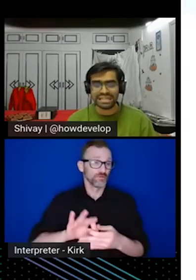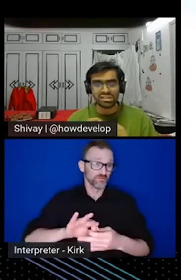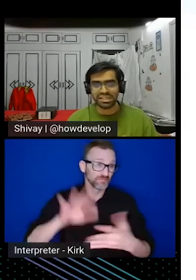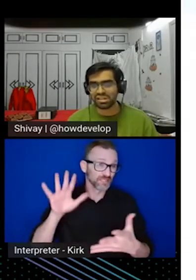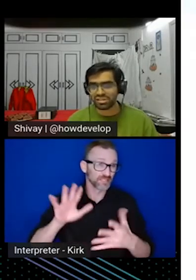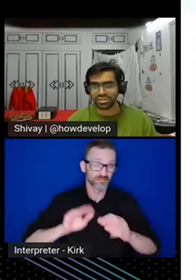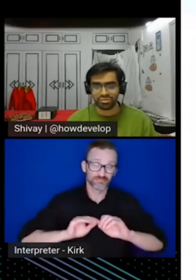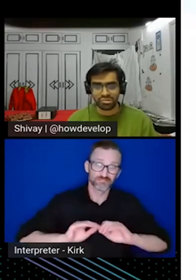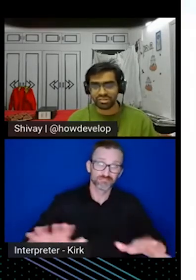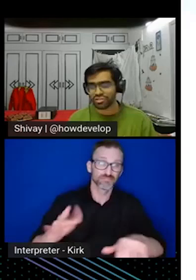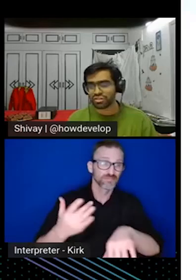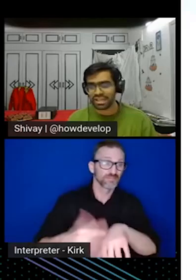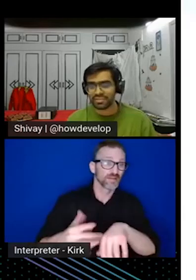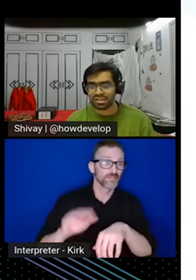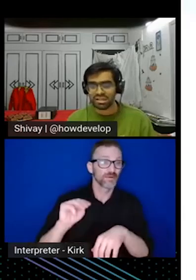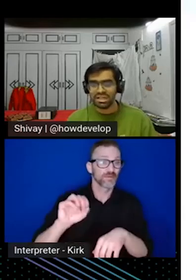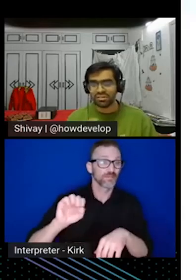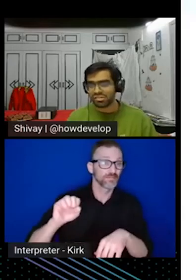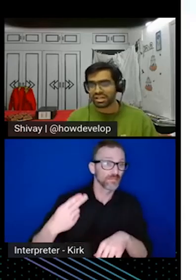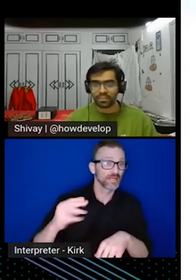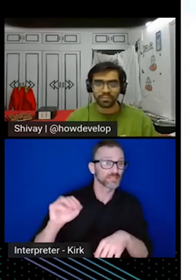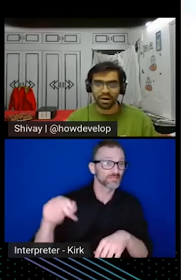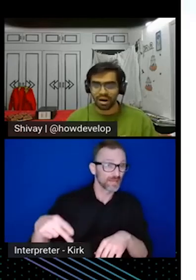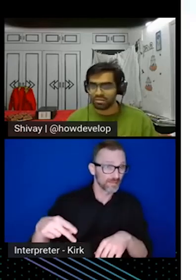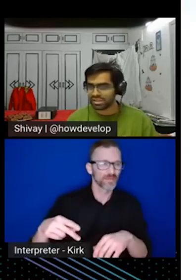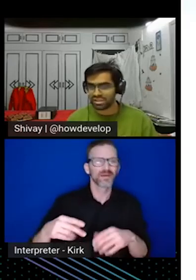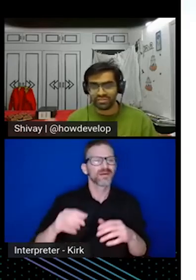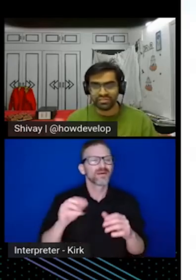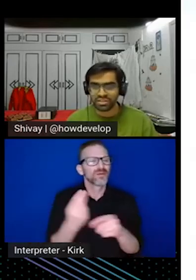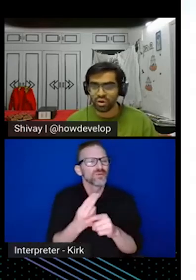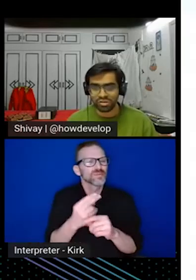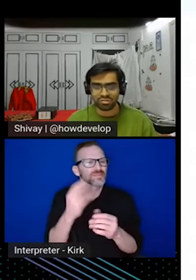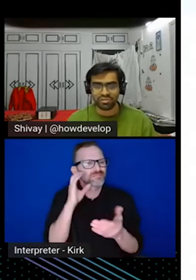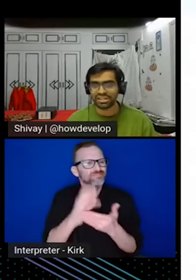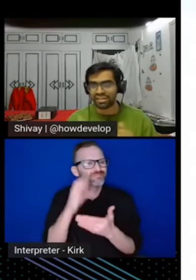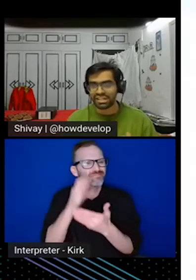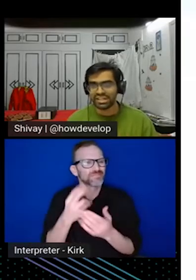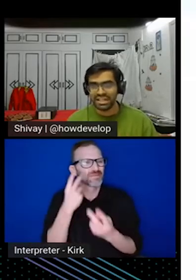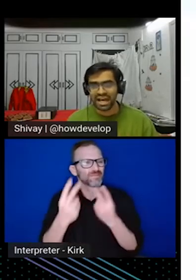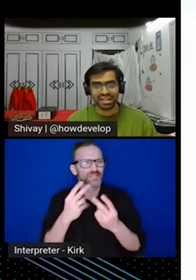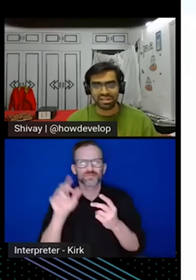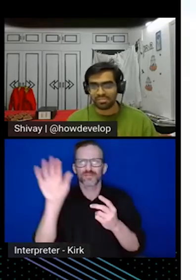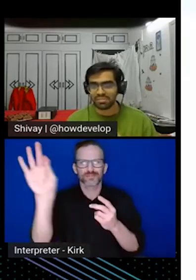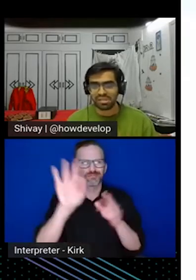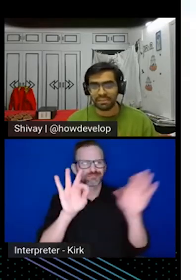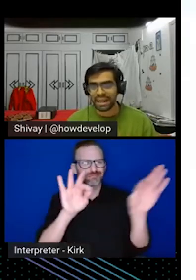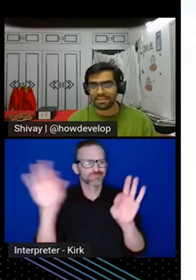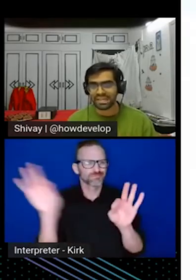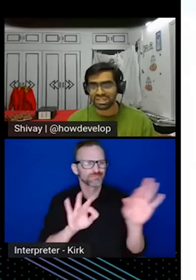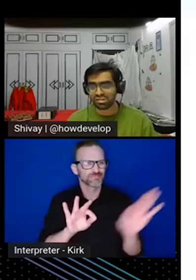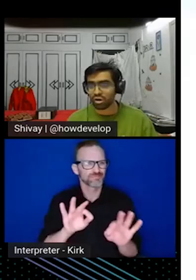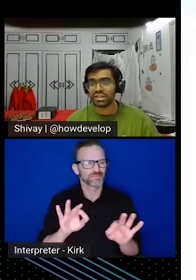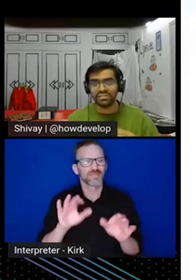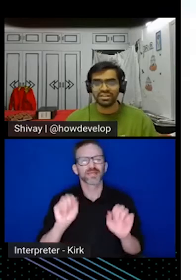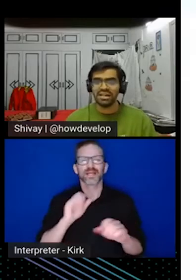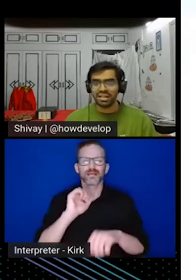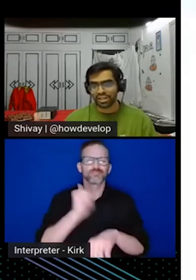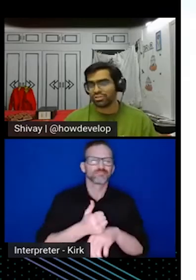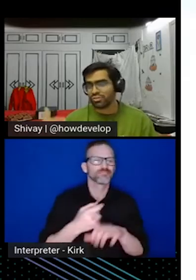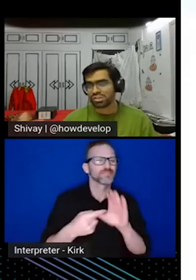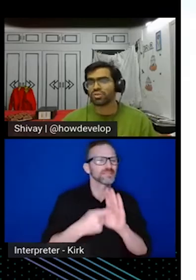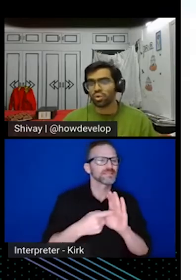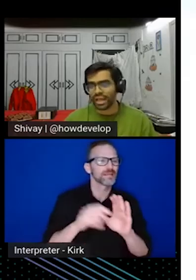can easily just use the visual elements to set up, let's say, even with Consul very quickly, and set up some sample applications, or